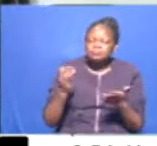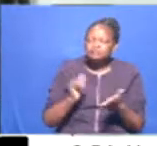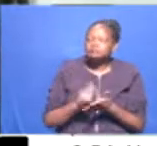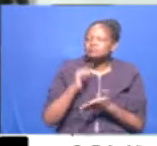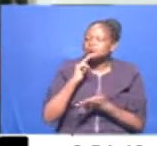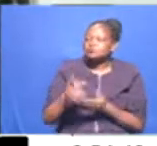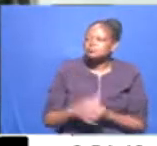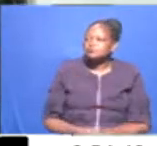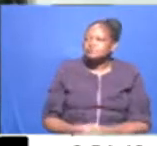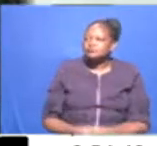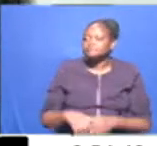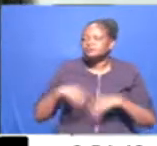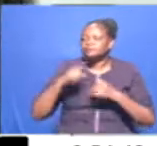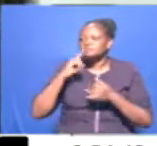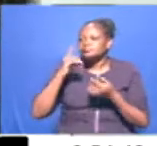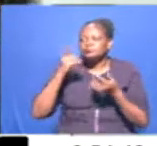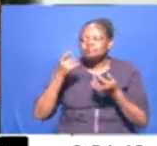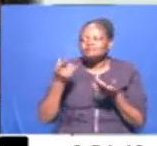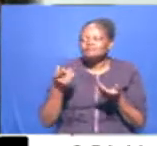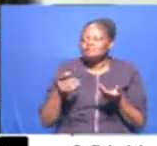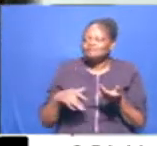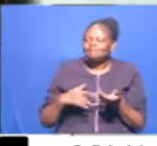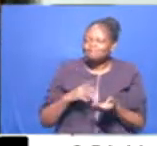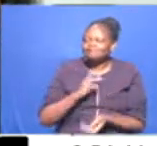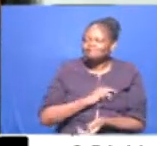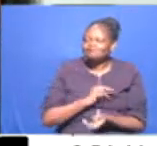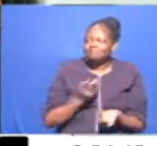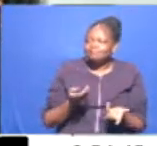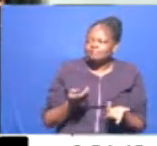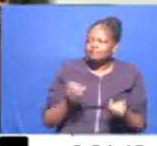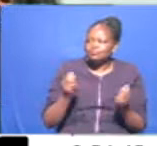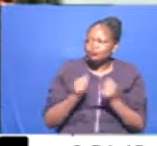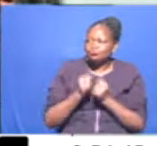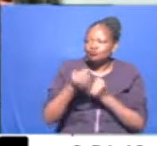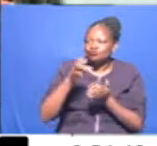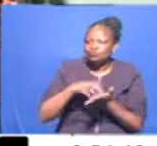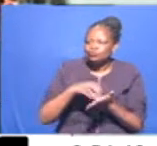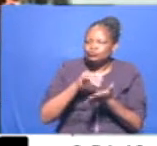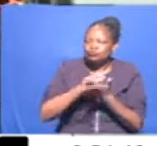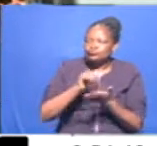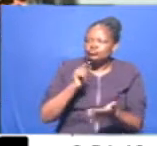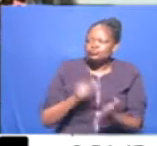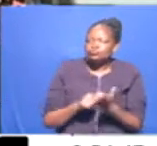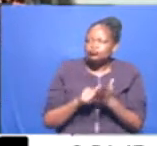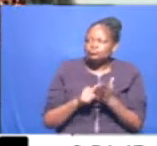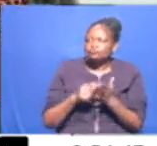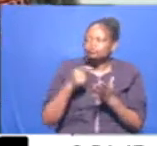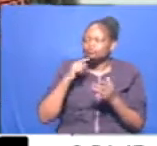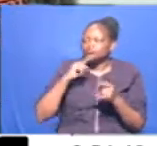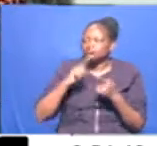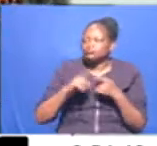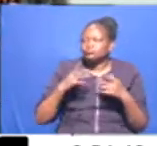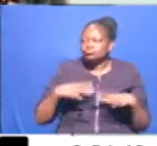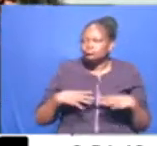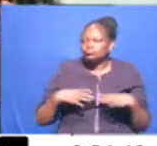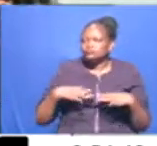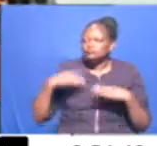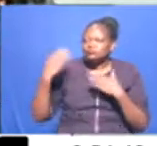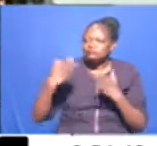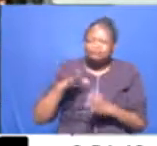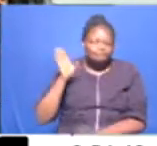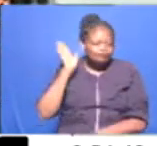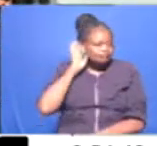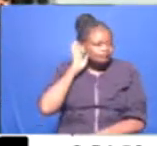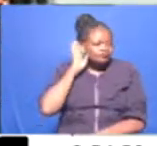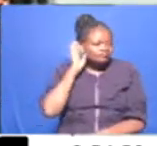in how you're saying. It's empathy. It is empathizing with your situation at that point in time. So when people are called to listen, it's